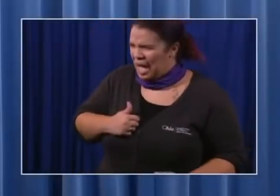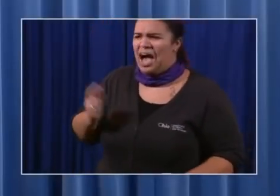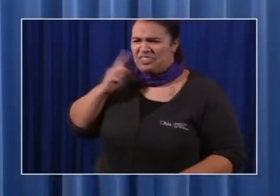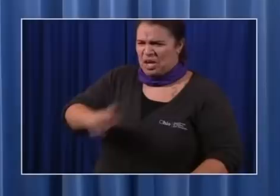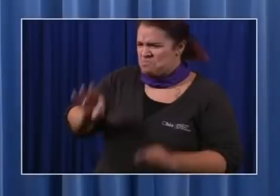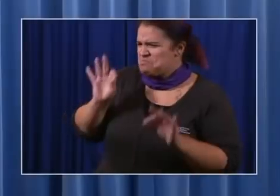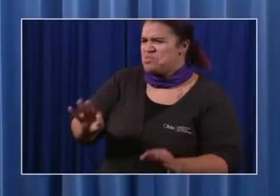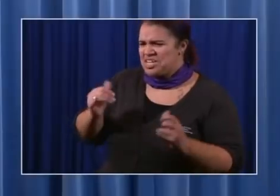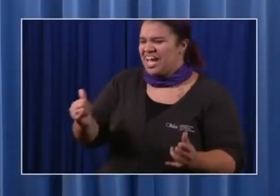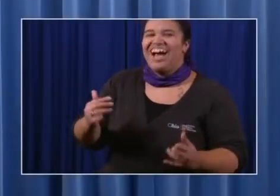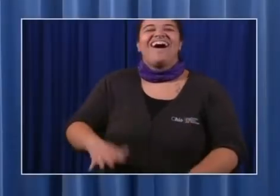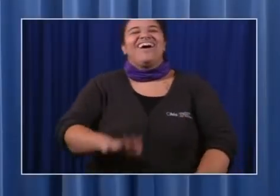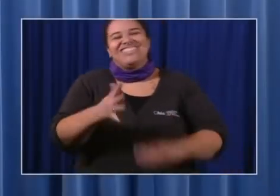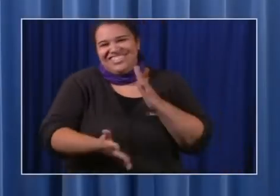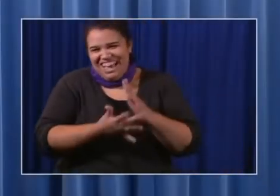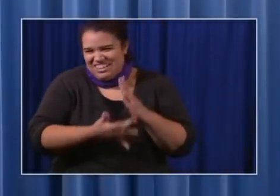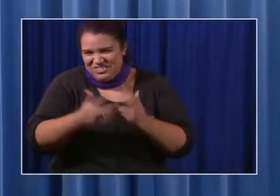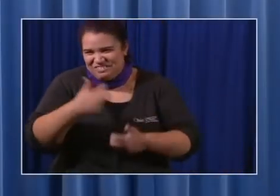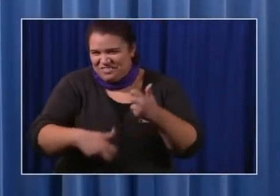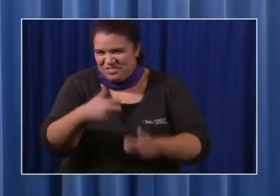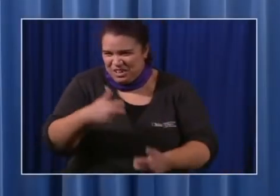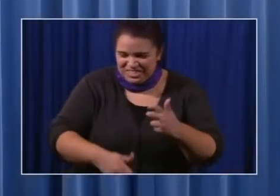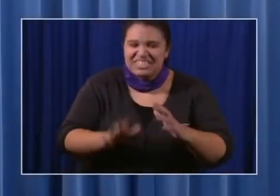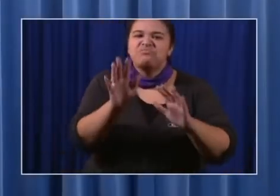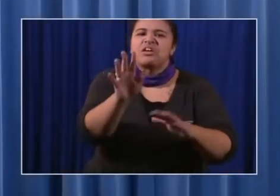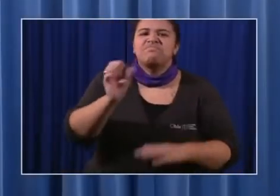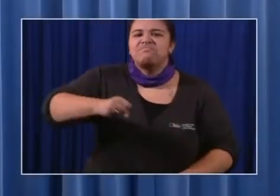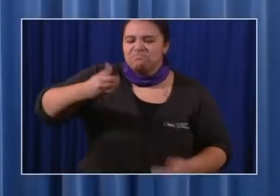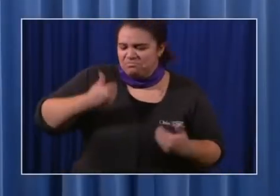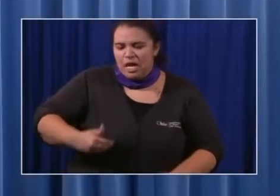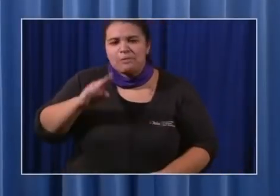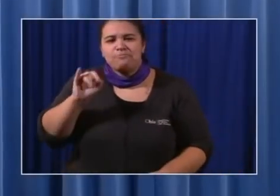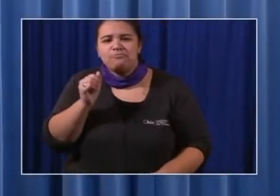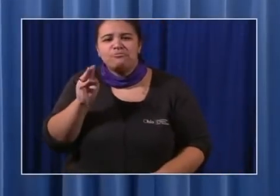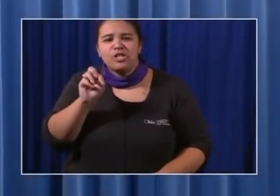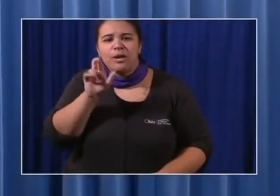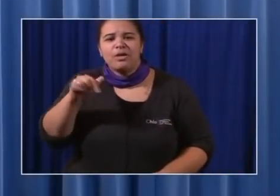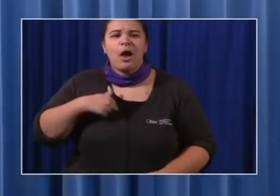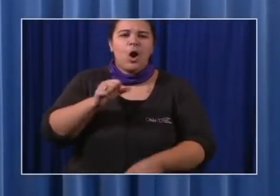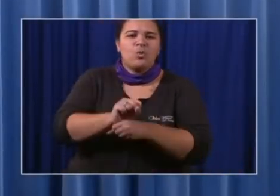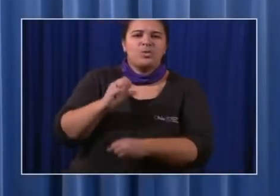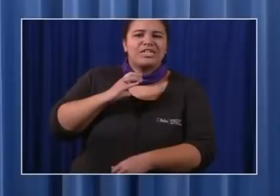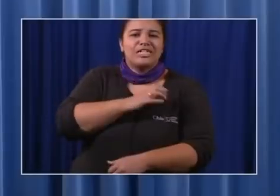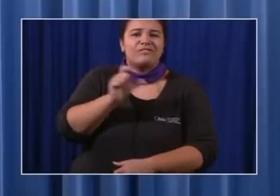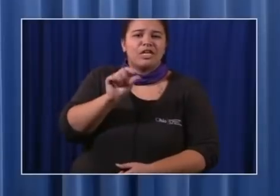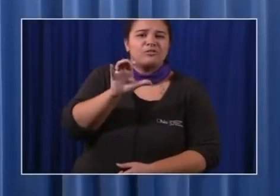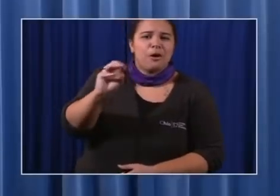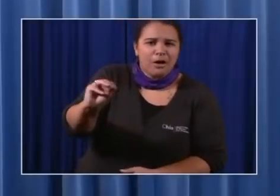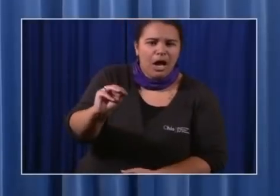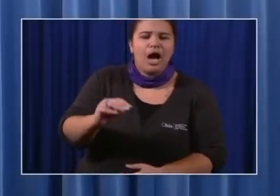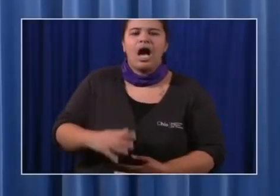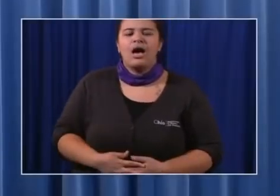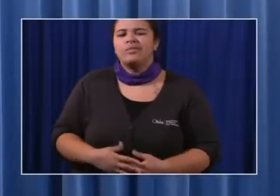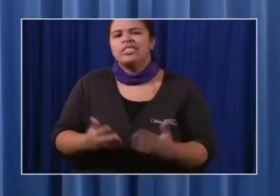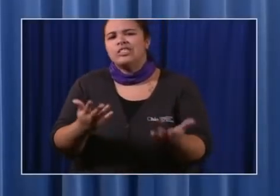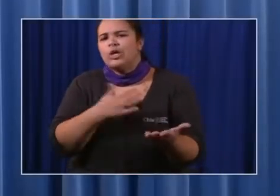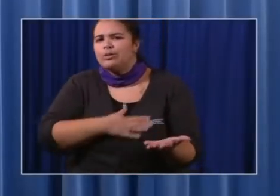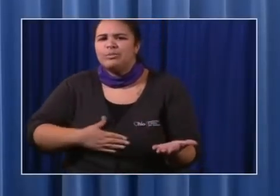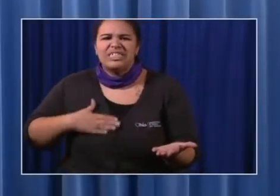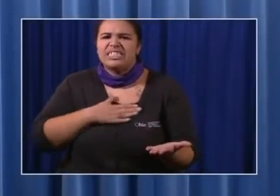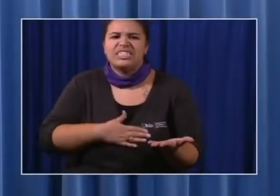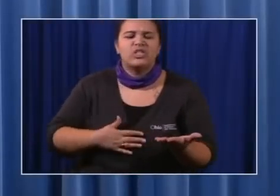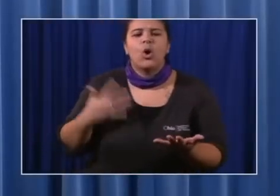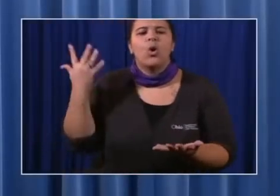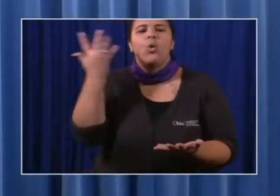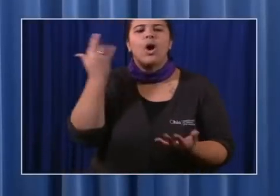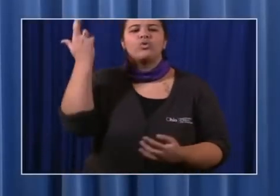think. Technical difficulties. Well, so it's Jeremy Pelzer, Cleveland.com. Wanda, could you lay out the factors